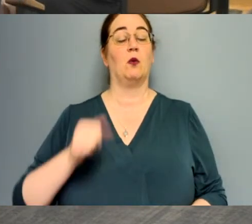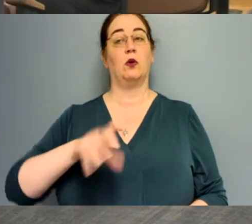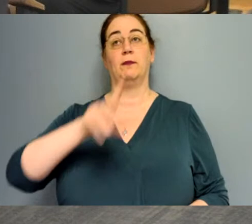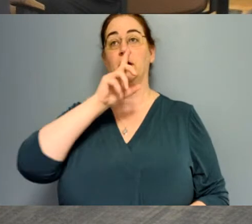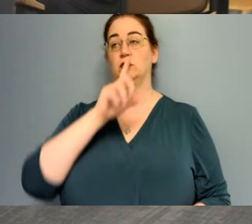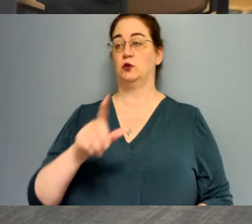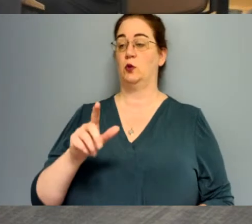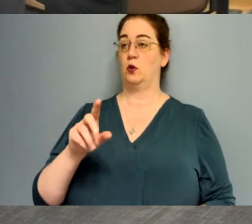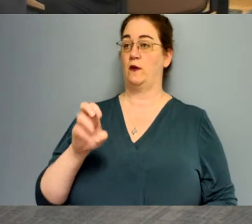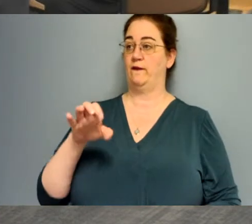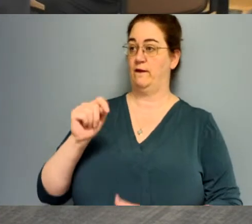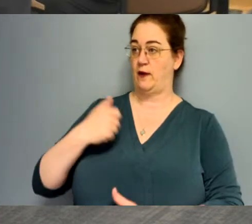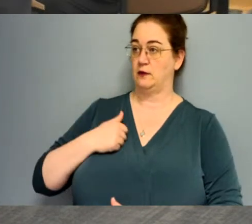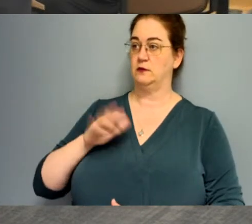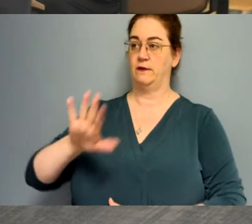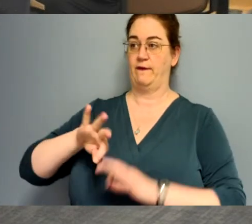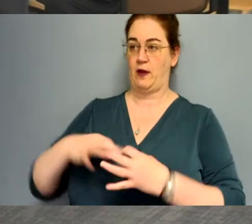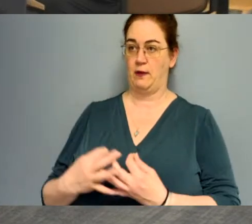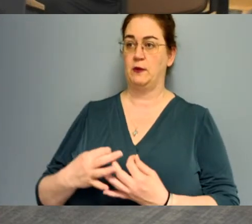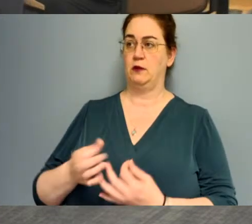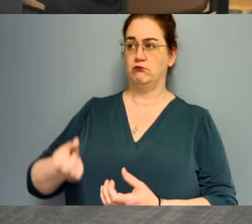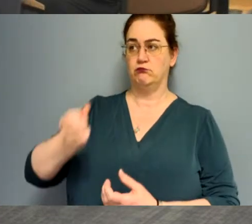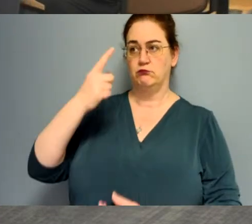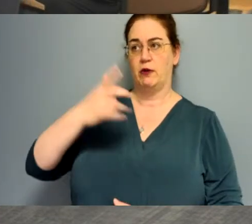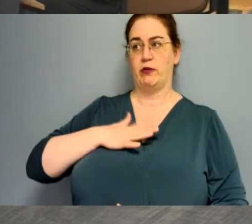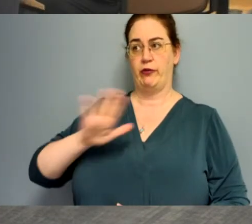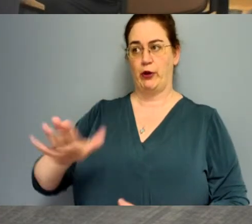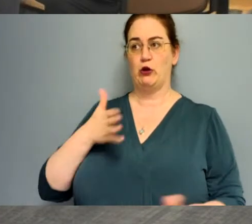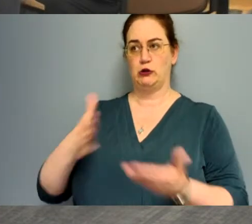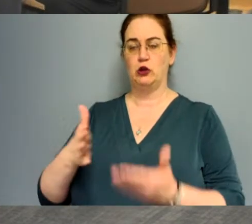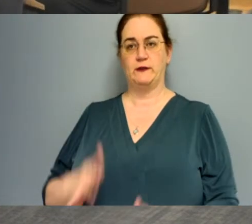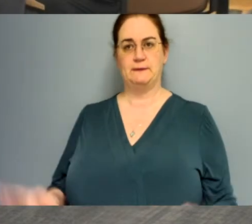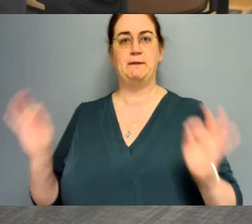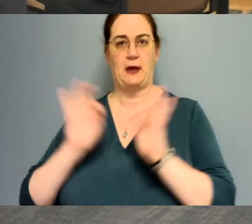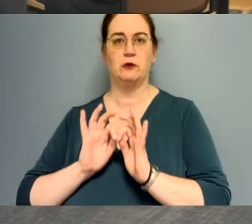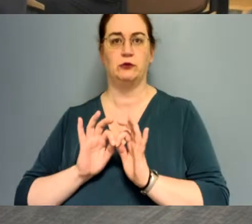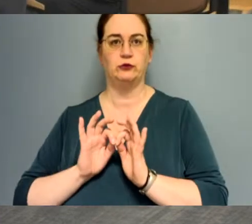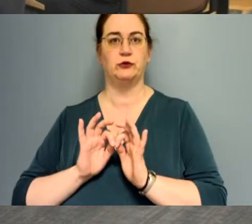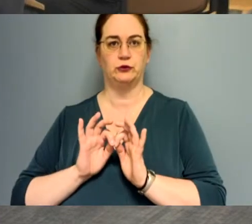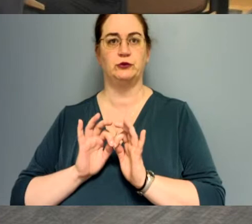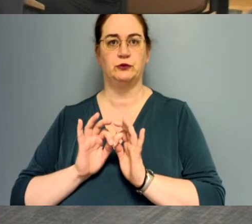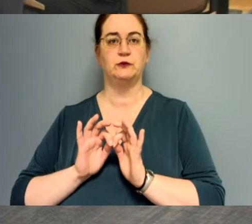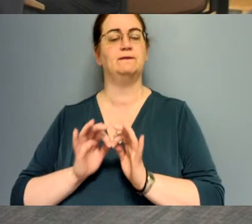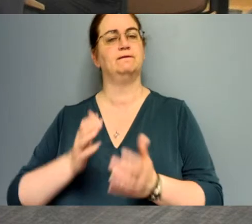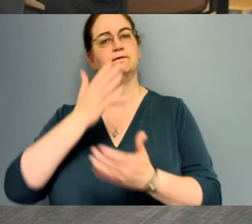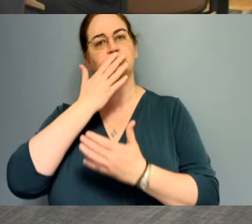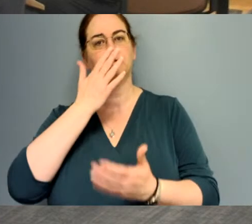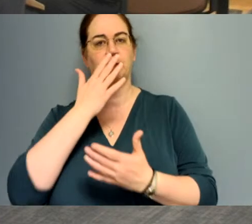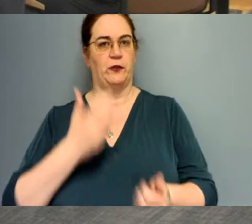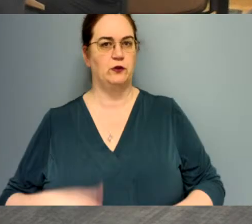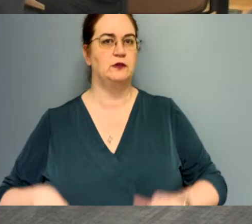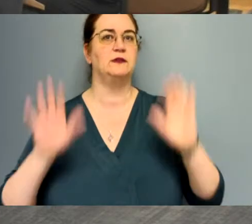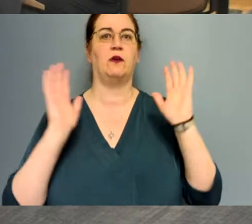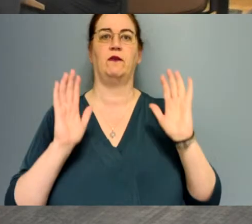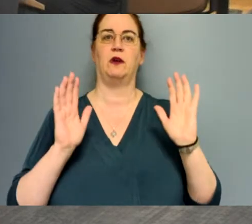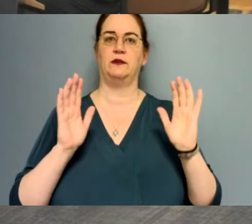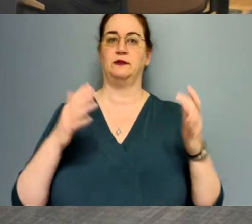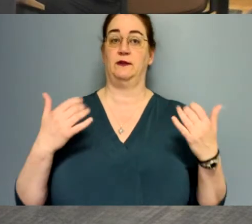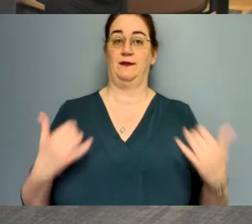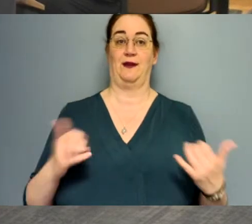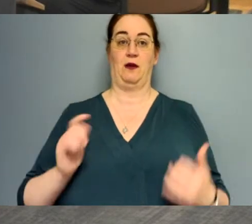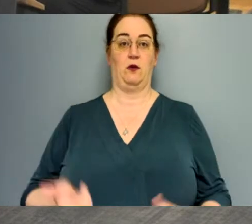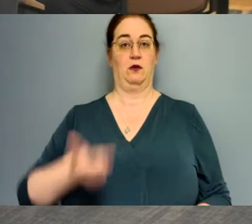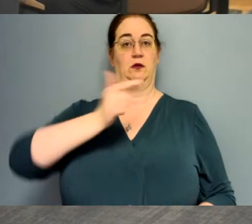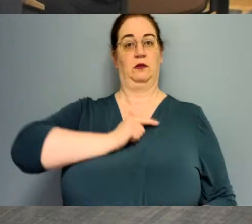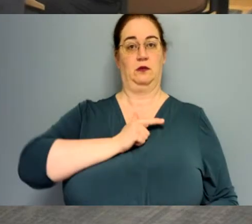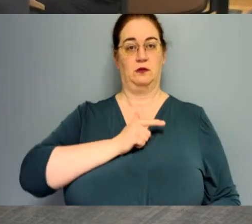their families know that their service mattered, that we are grateful for their sacrifices, and that it is now our turn